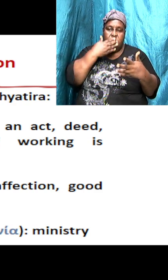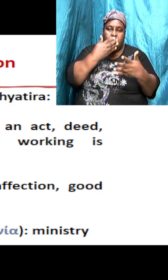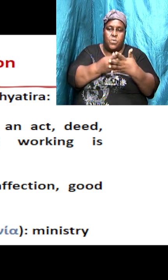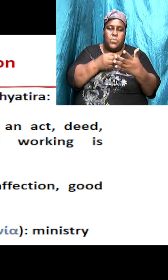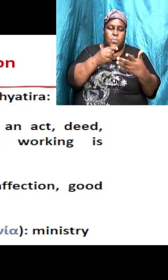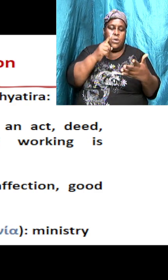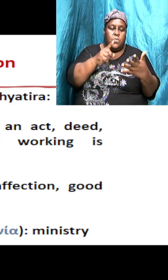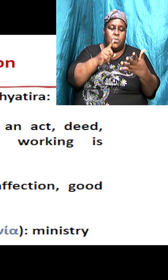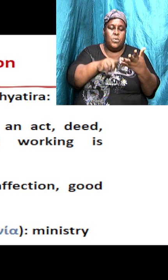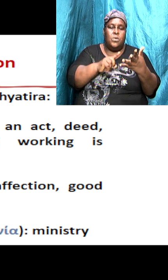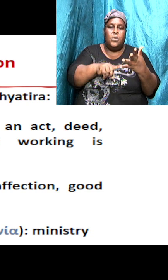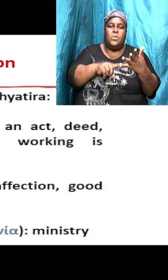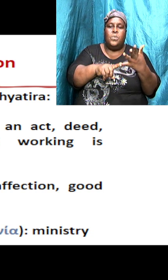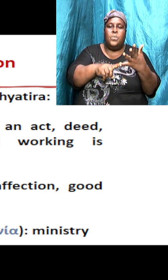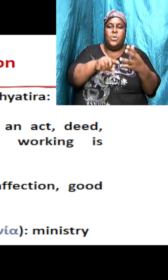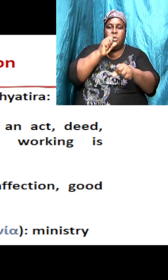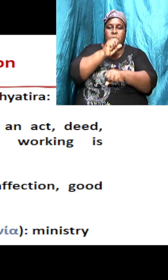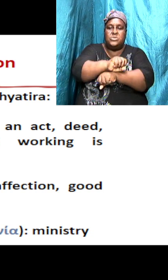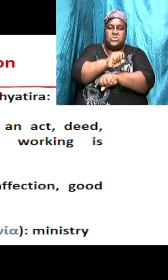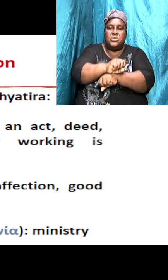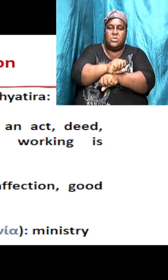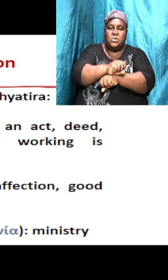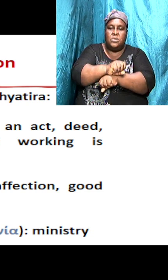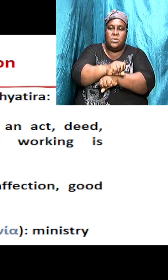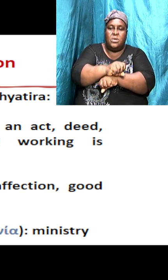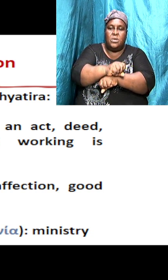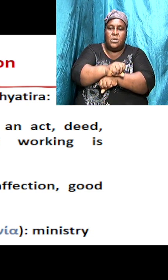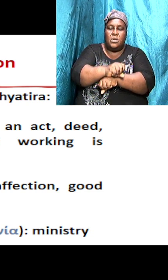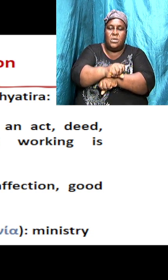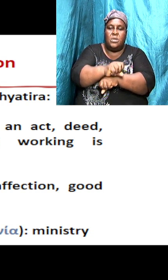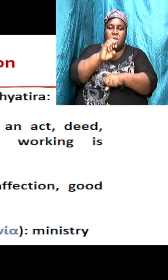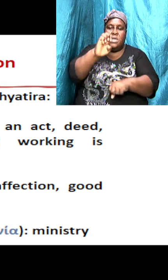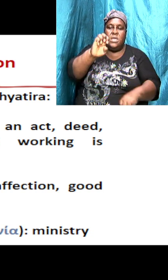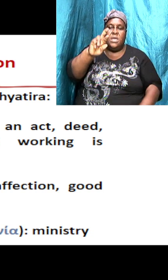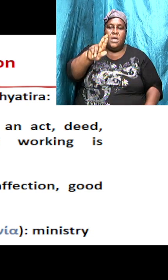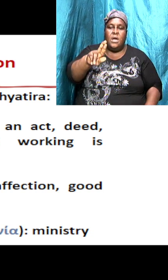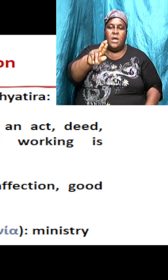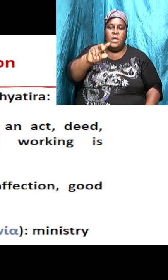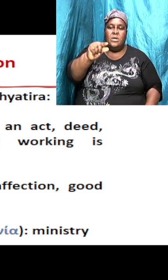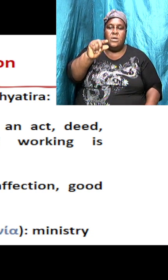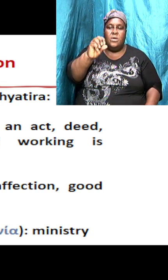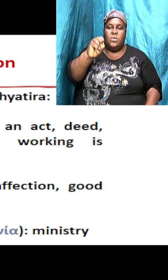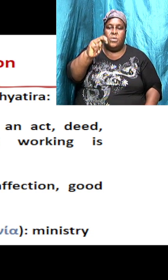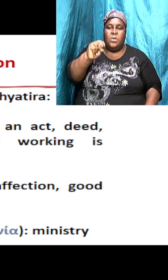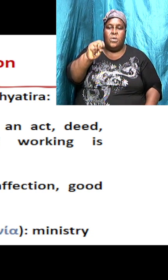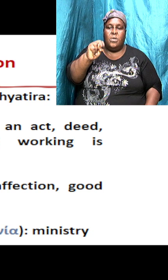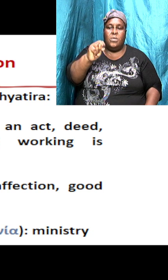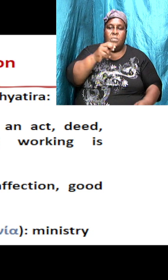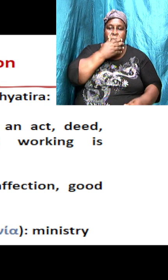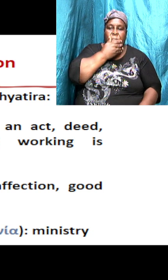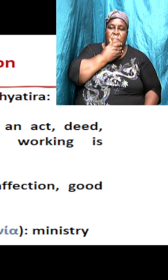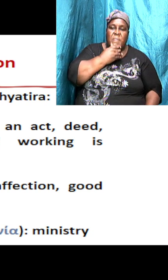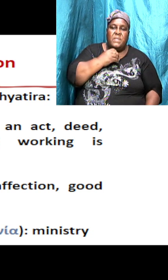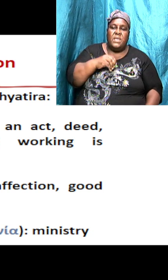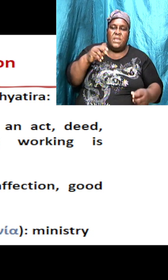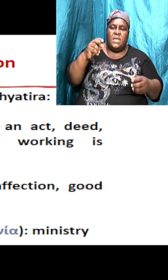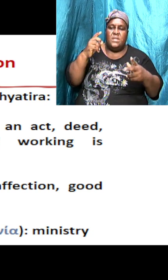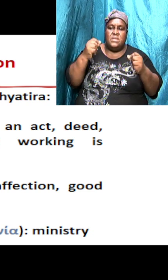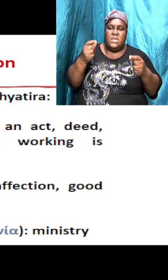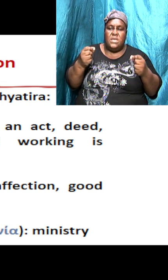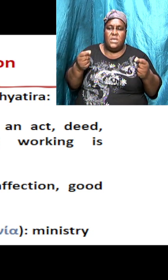one, works. And what is that? It's a Greek word, ergon, an act, any deed, things